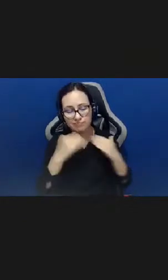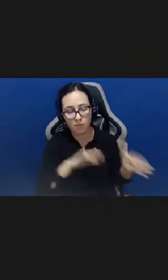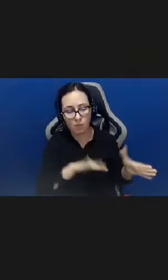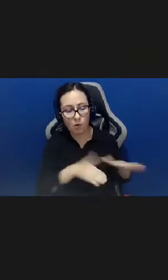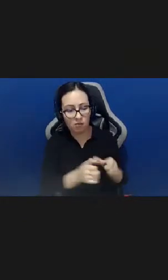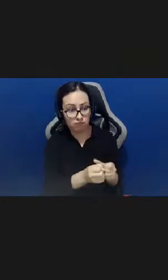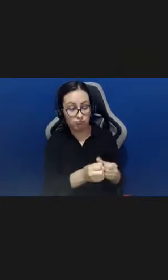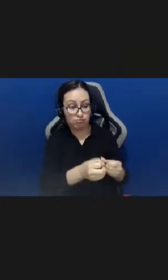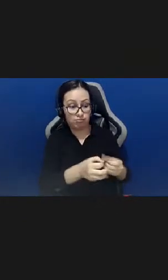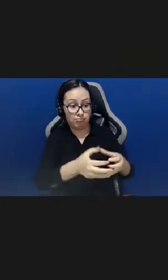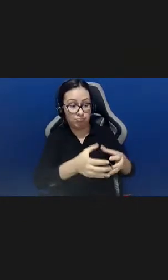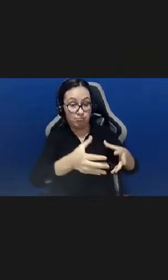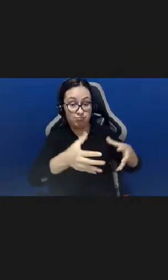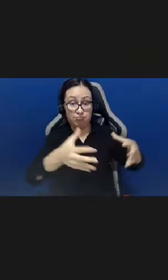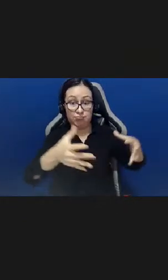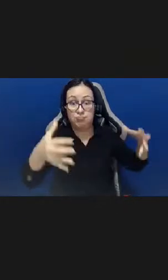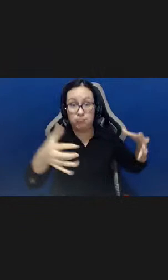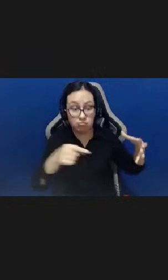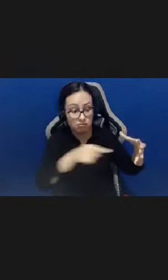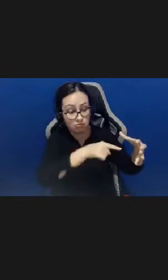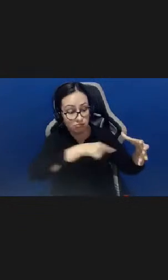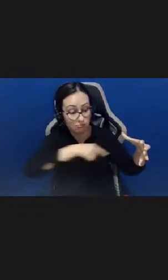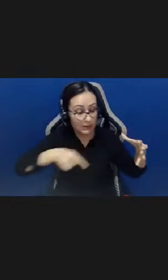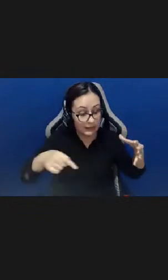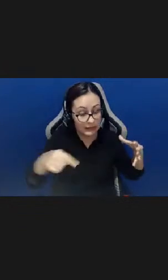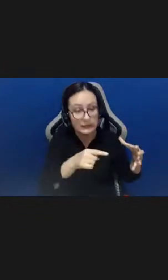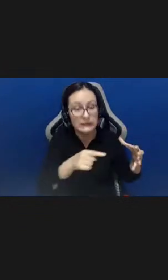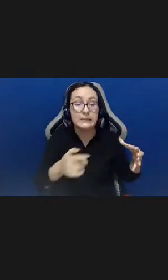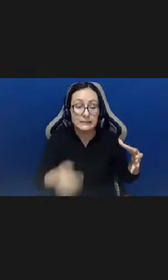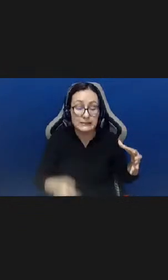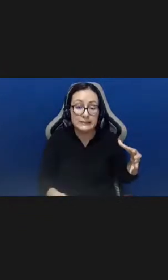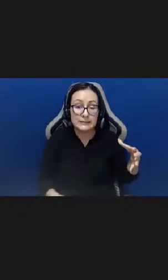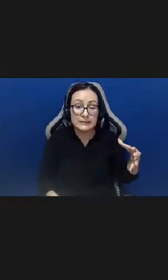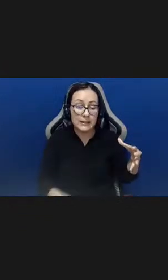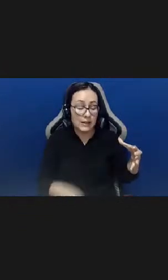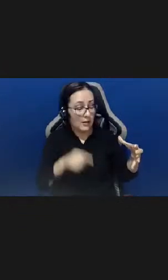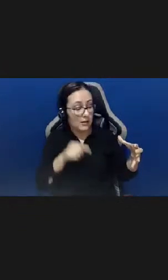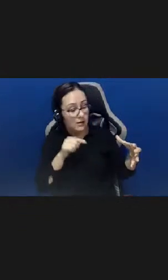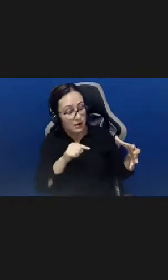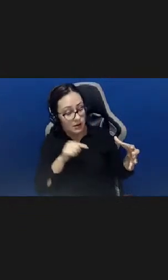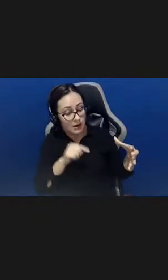And with respect to people infected by COVID, we'll see this very severe and